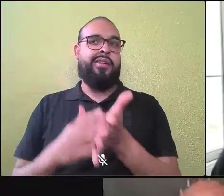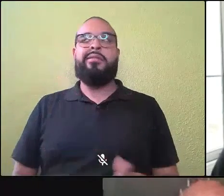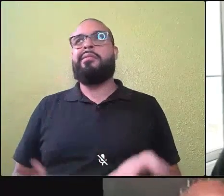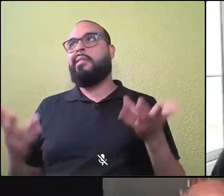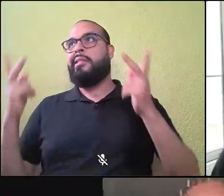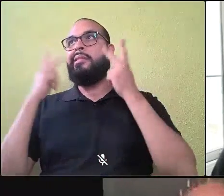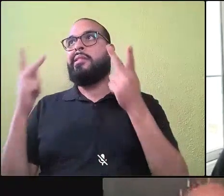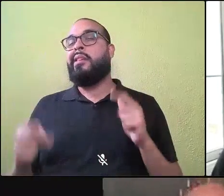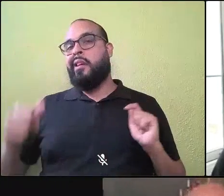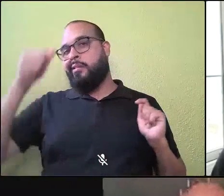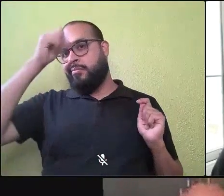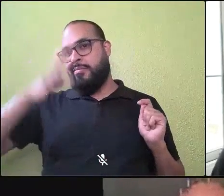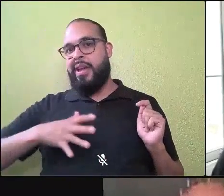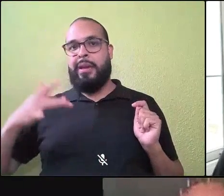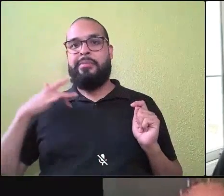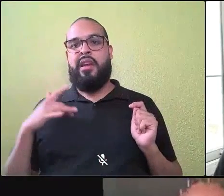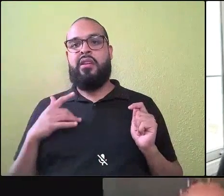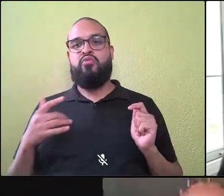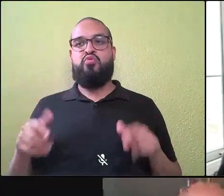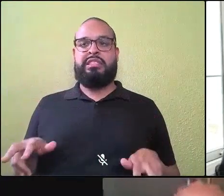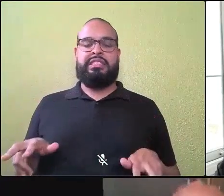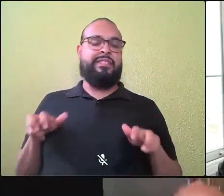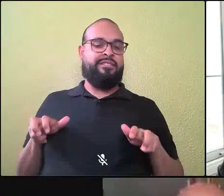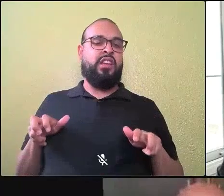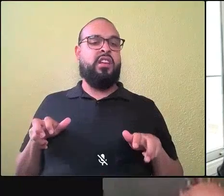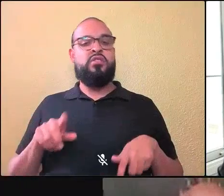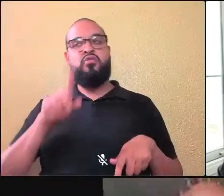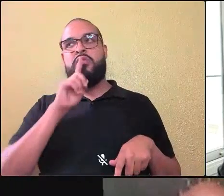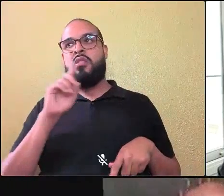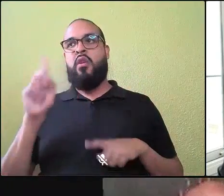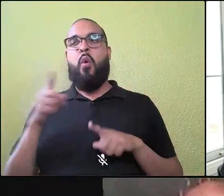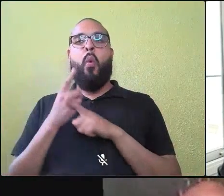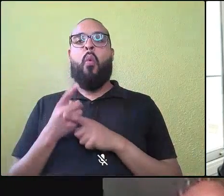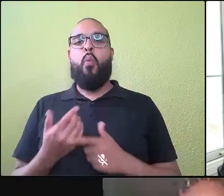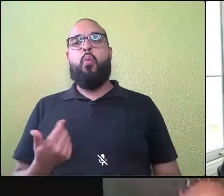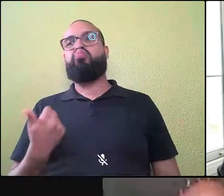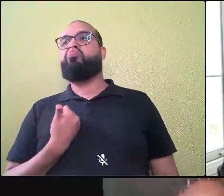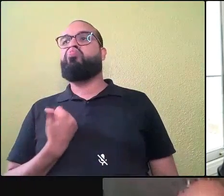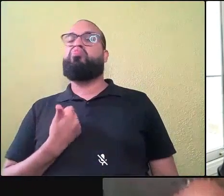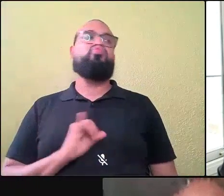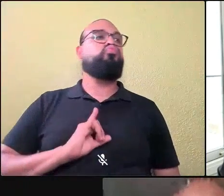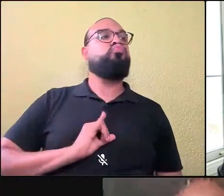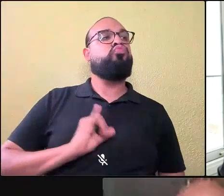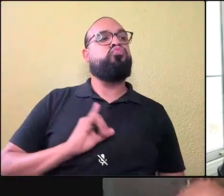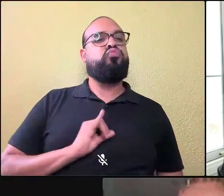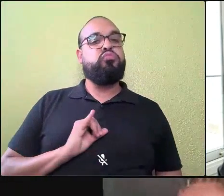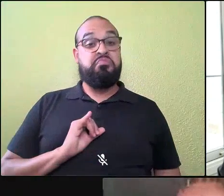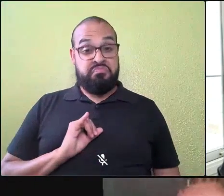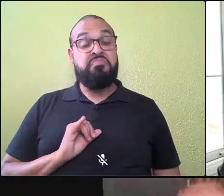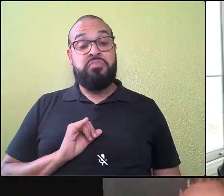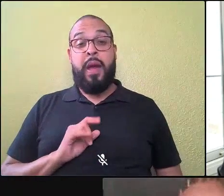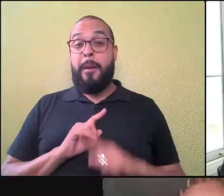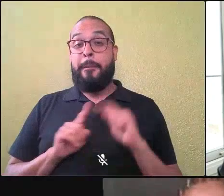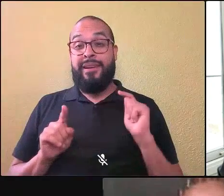to help. And that's, I believe, more of who we are, that people don't know and people don't hear about on the outside,